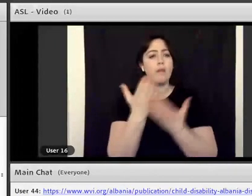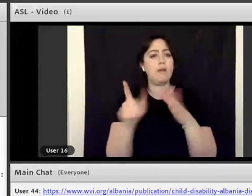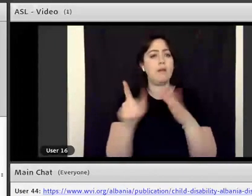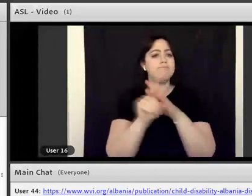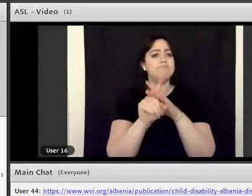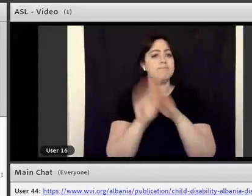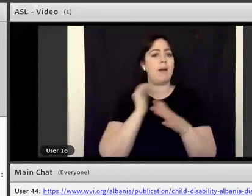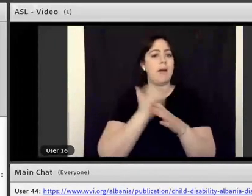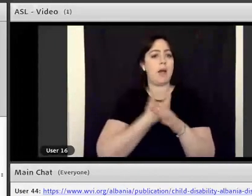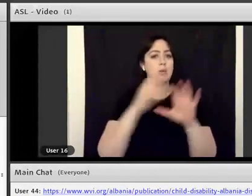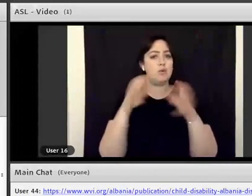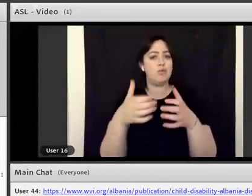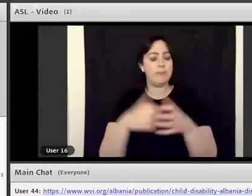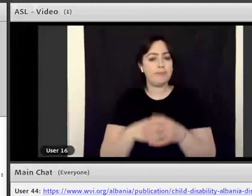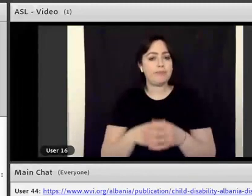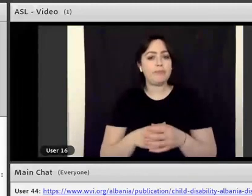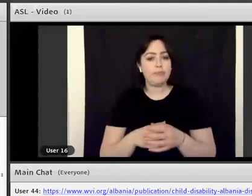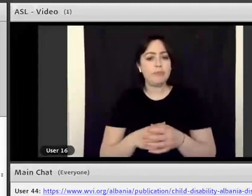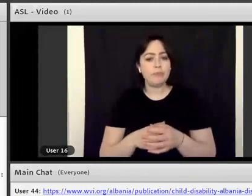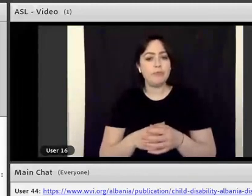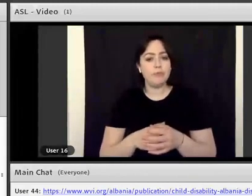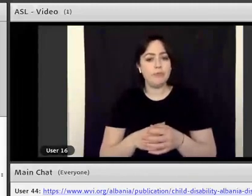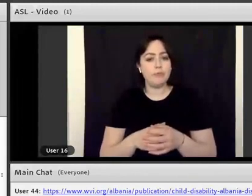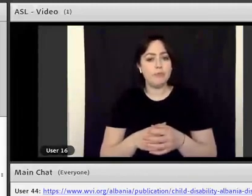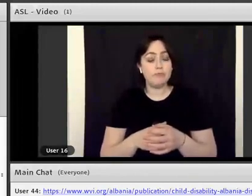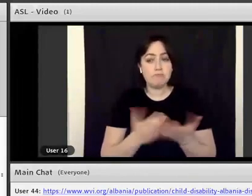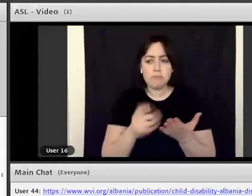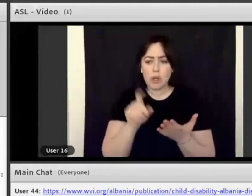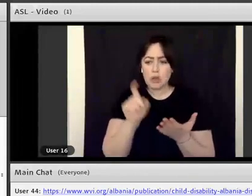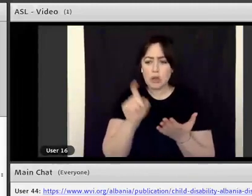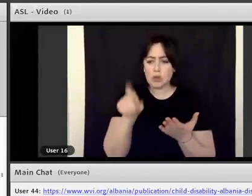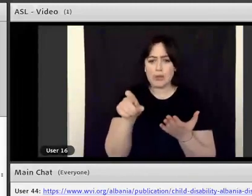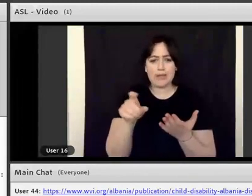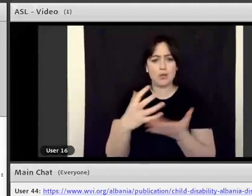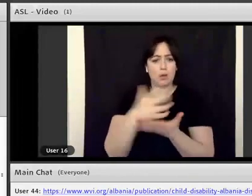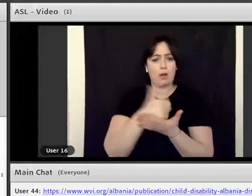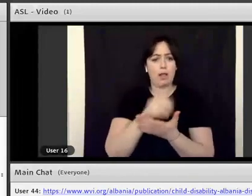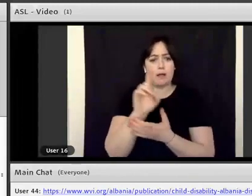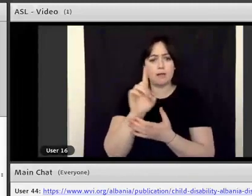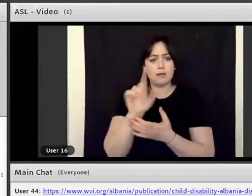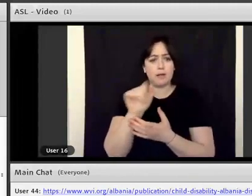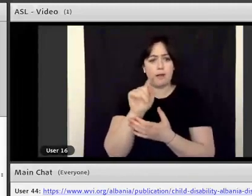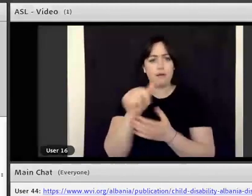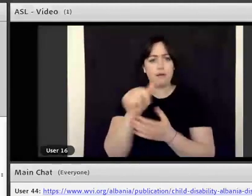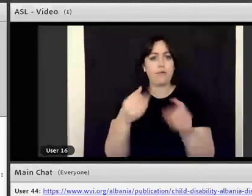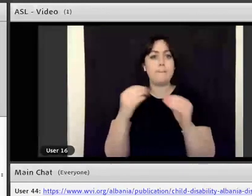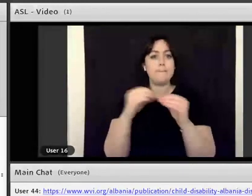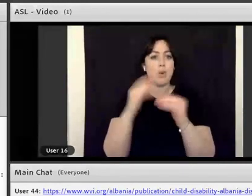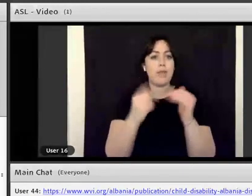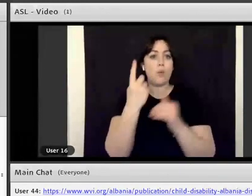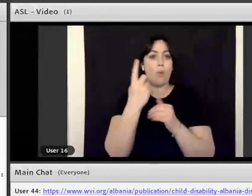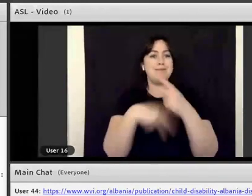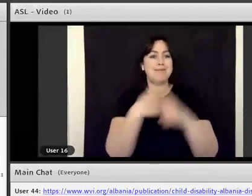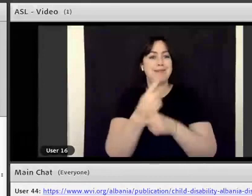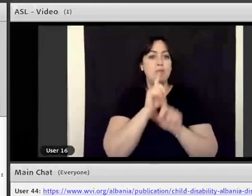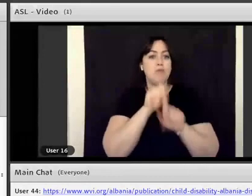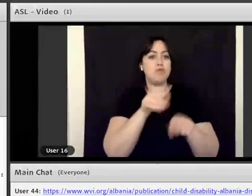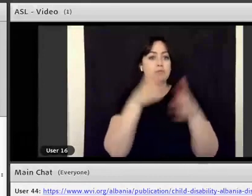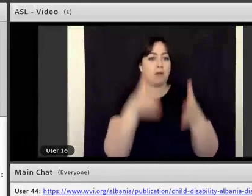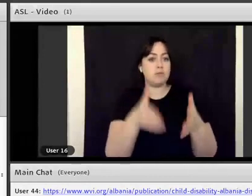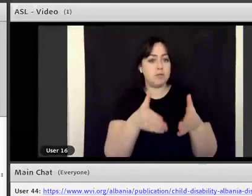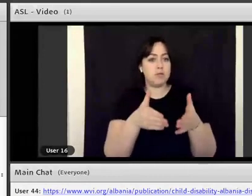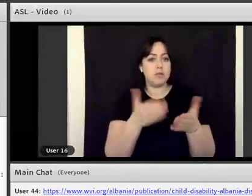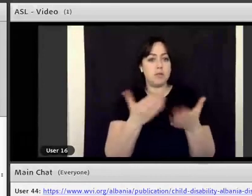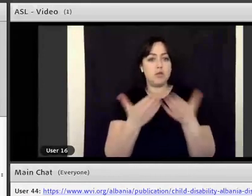there a need to collect data from more than one type of respondent in order to triangulate the results in order to better understand the